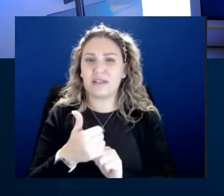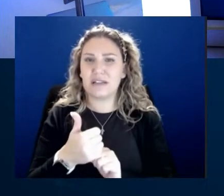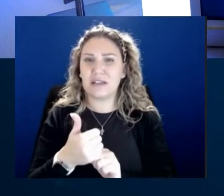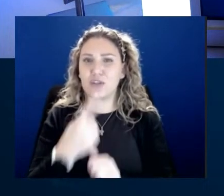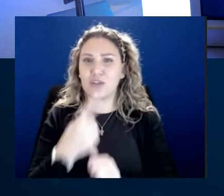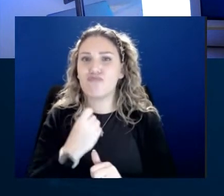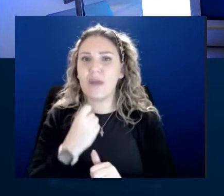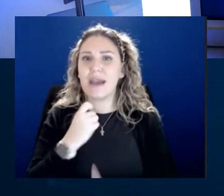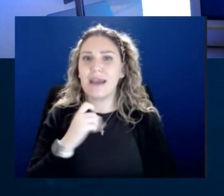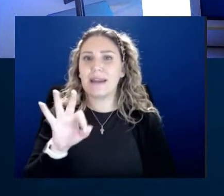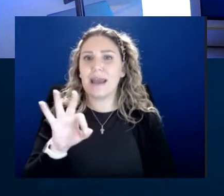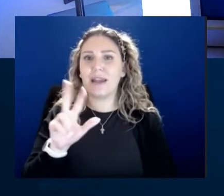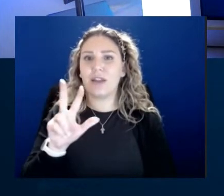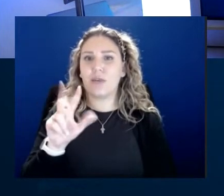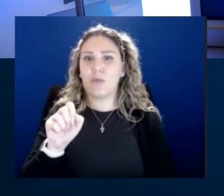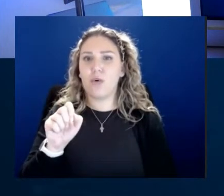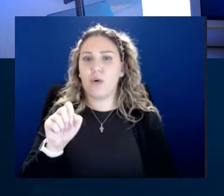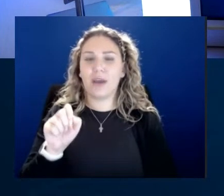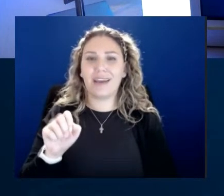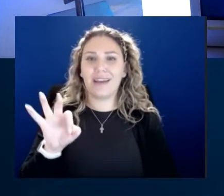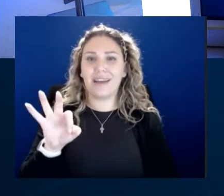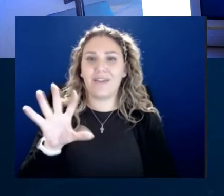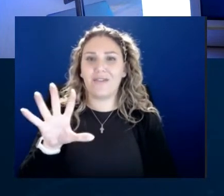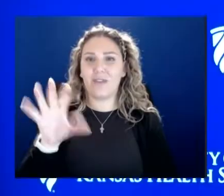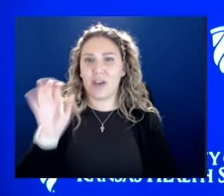93.95%. How is that decreasing?